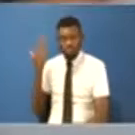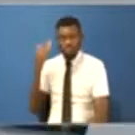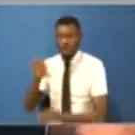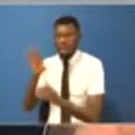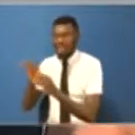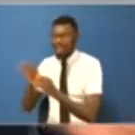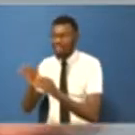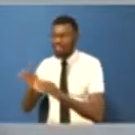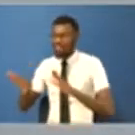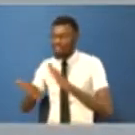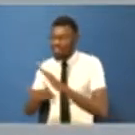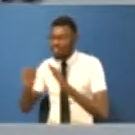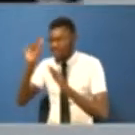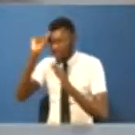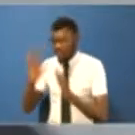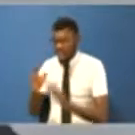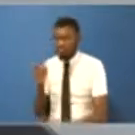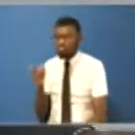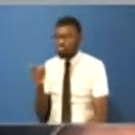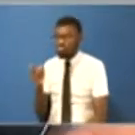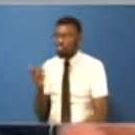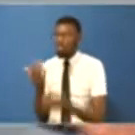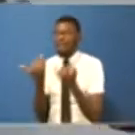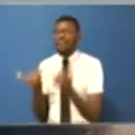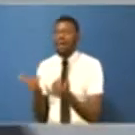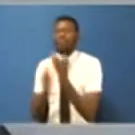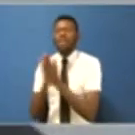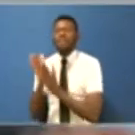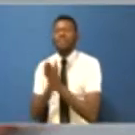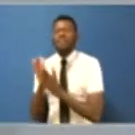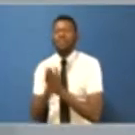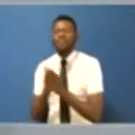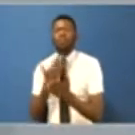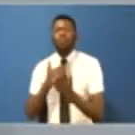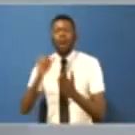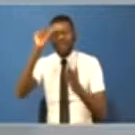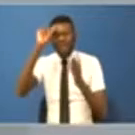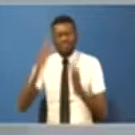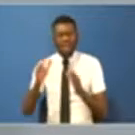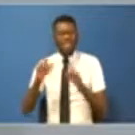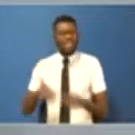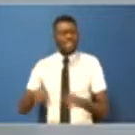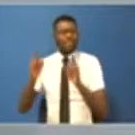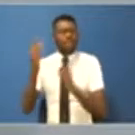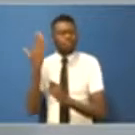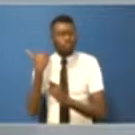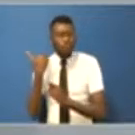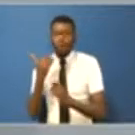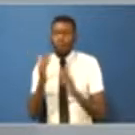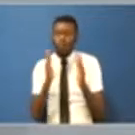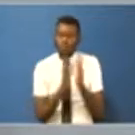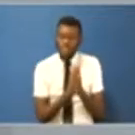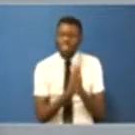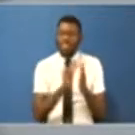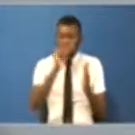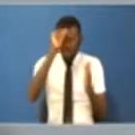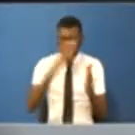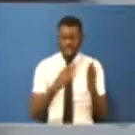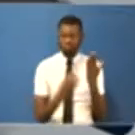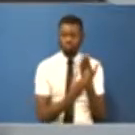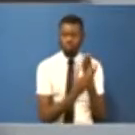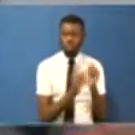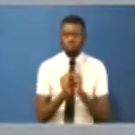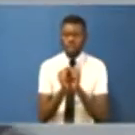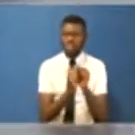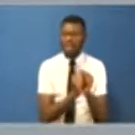and the deputy governor that seeking governatorial position right now was part of that system and the